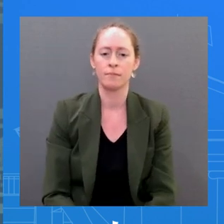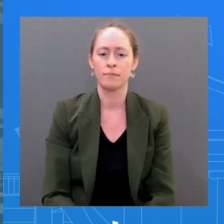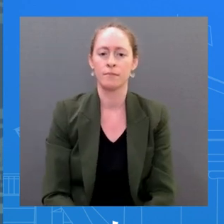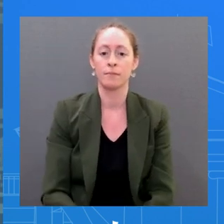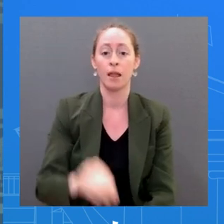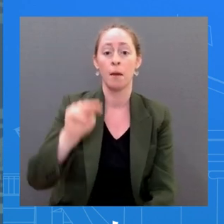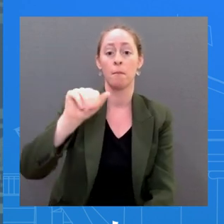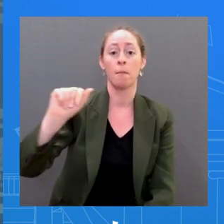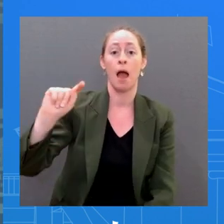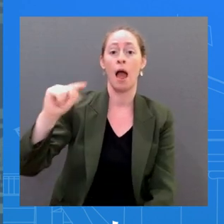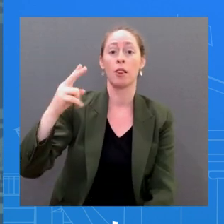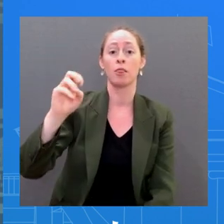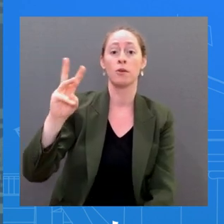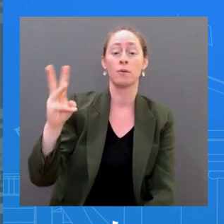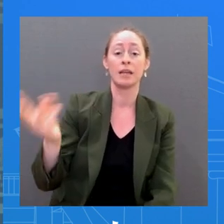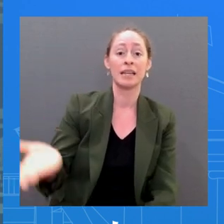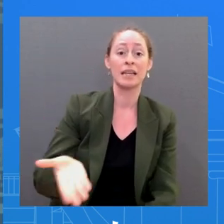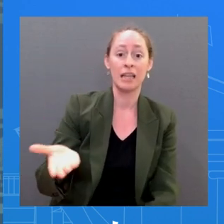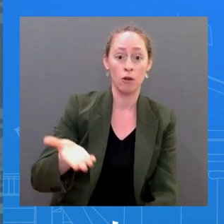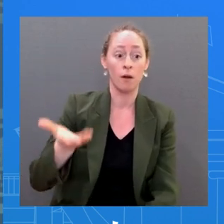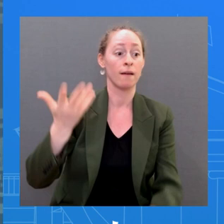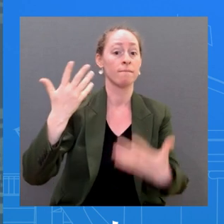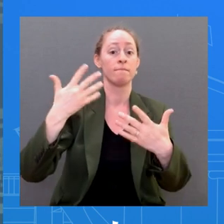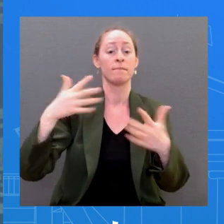said thank you, and he walked away.